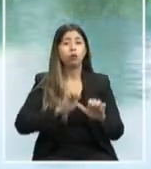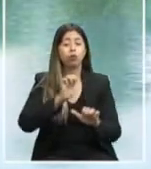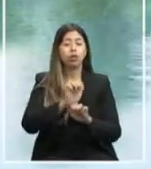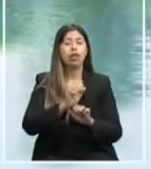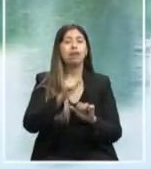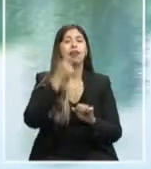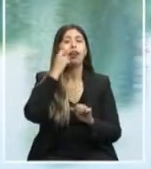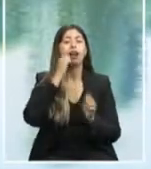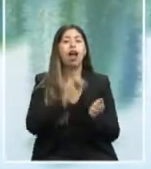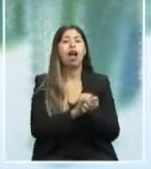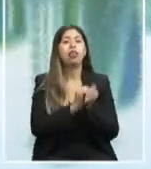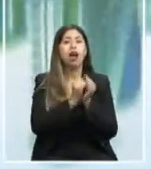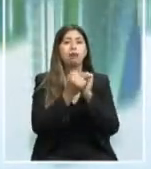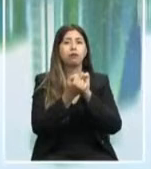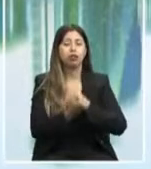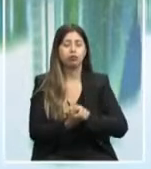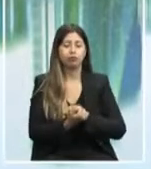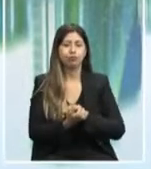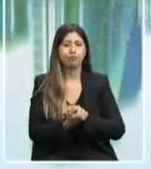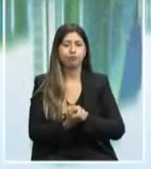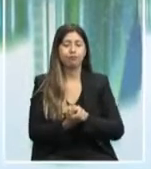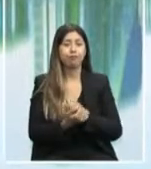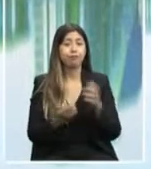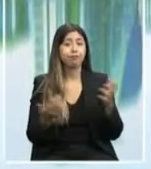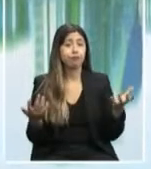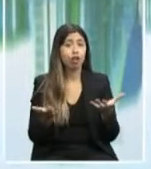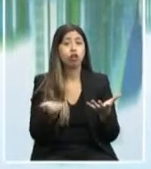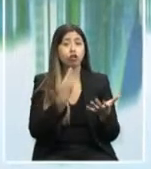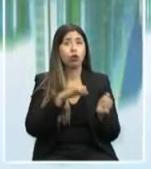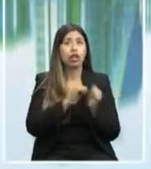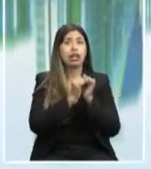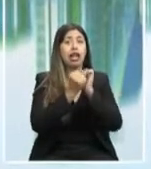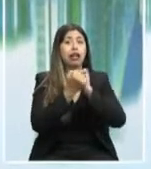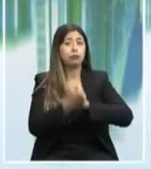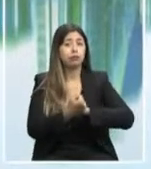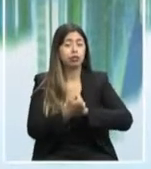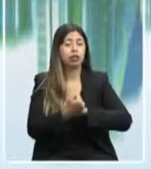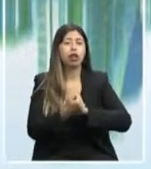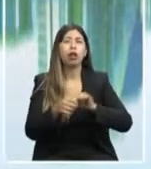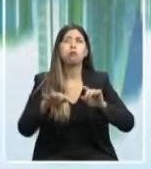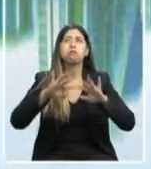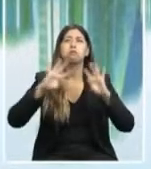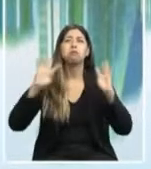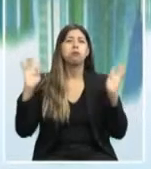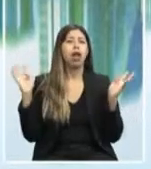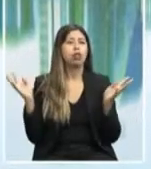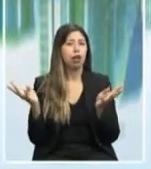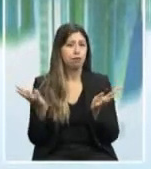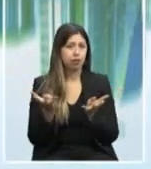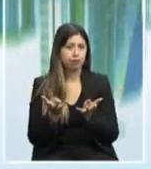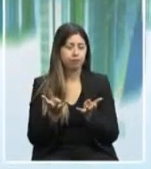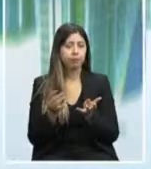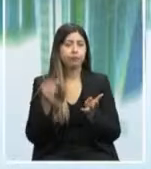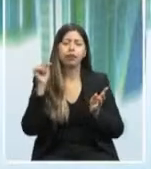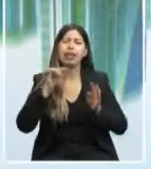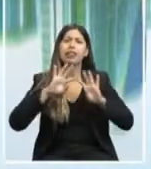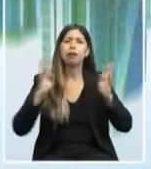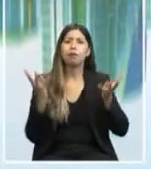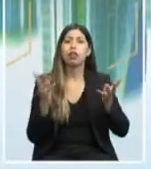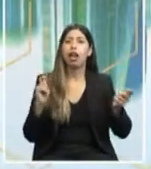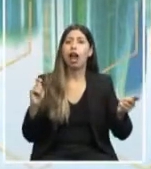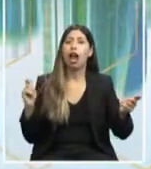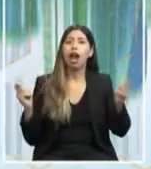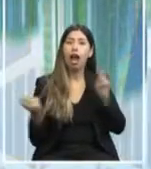that we are adapted to a certain environment. And if the environment changes faster than we do, we might